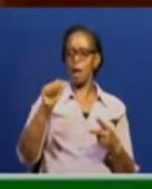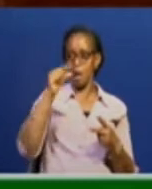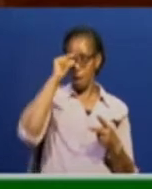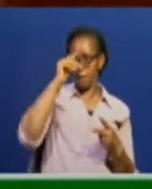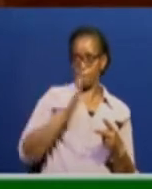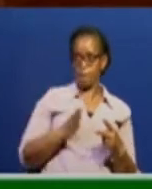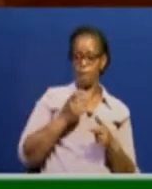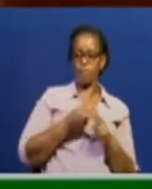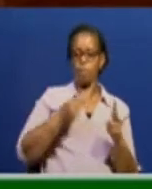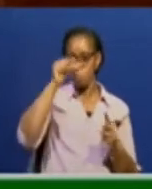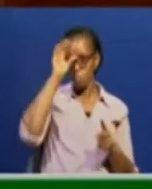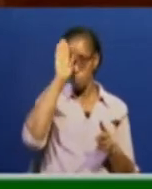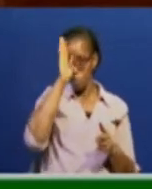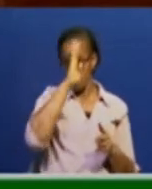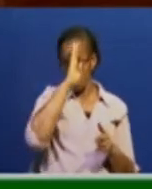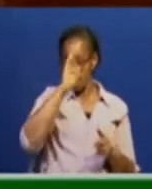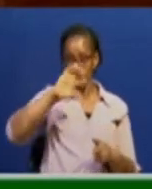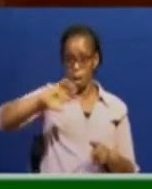Bungoma County.